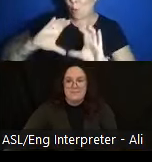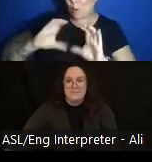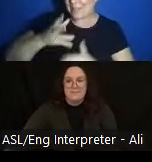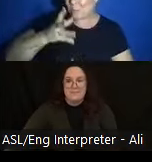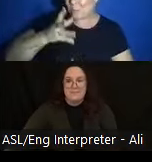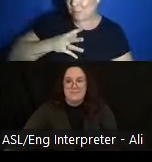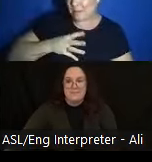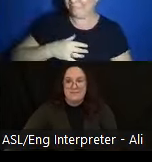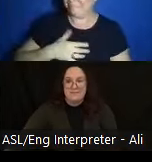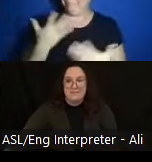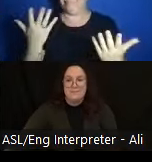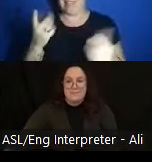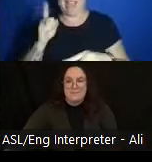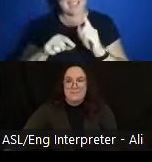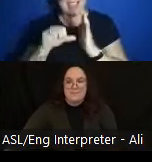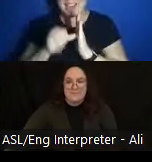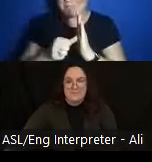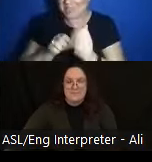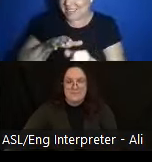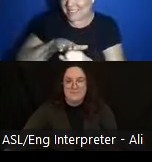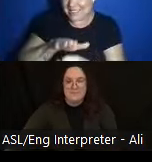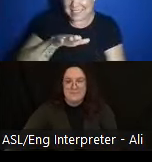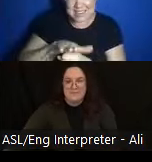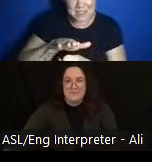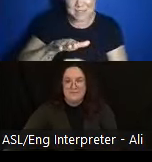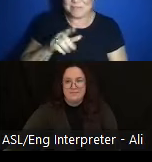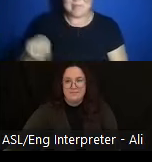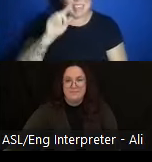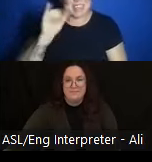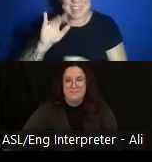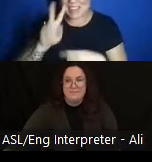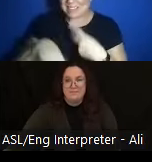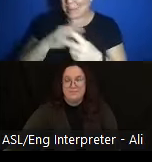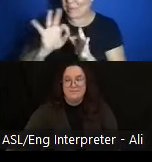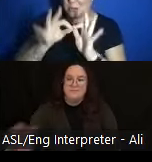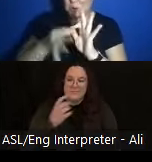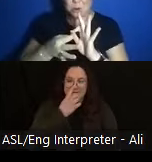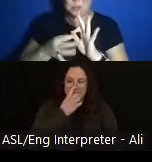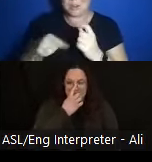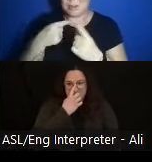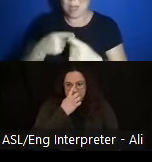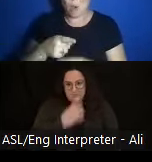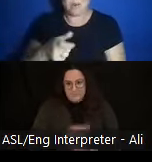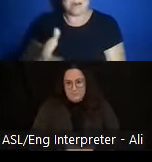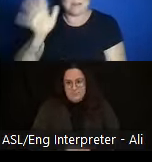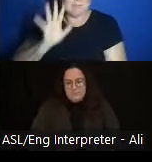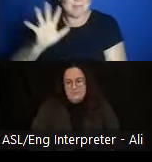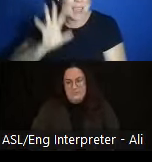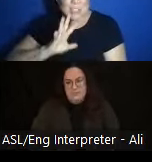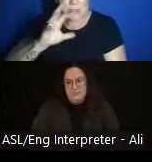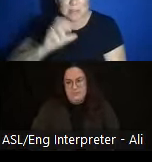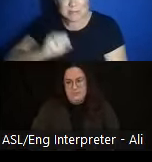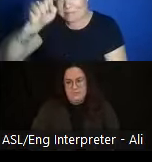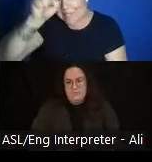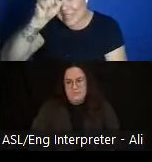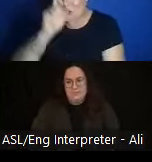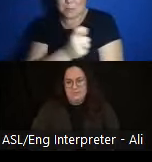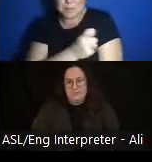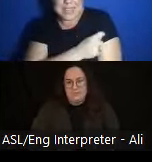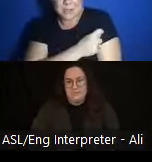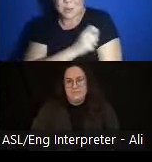cannot emphasize strongly enough how these interpretations of tattooing in ancient Egypt willfully ignore the